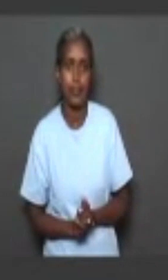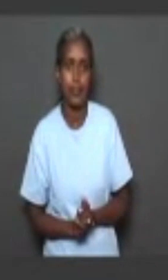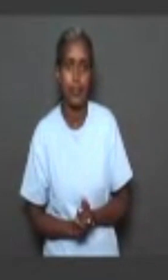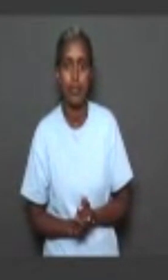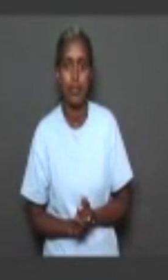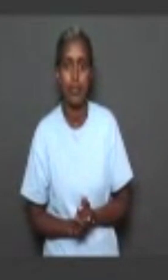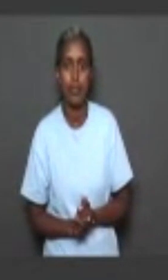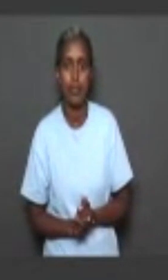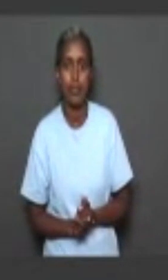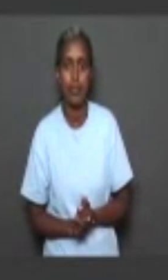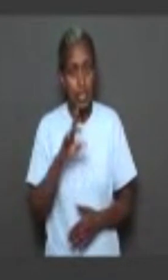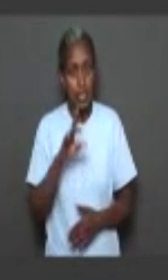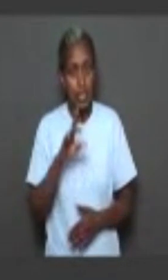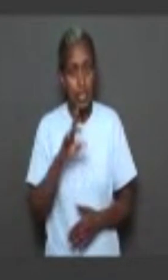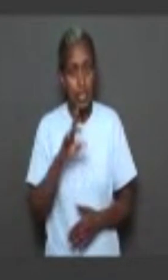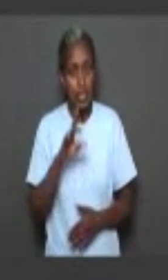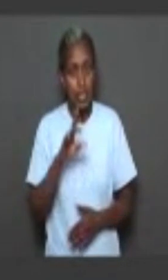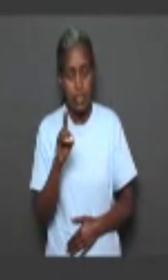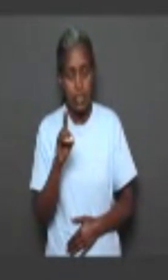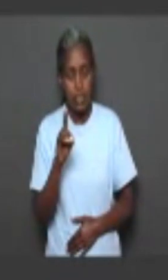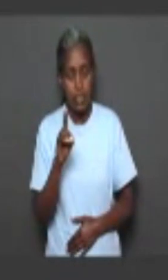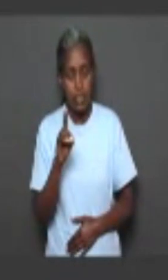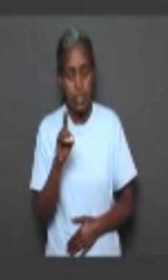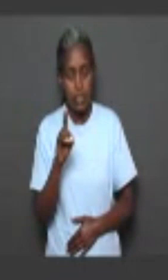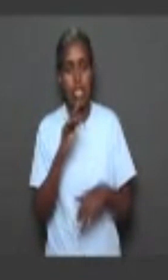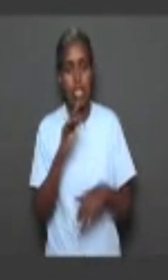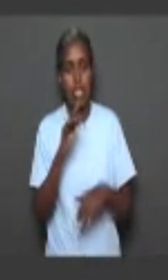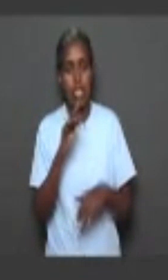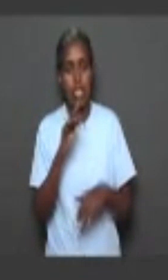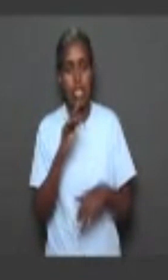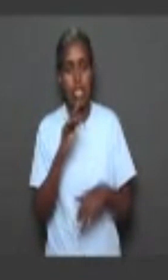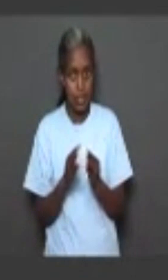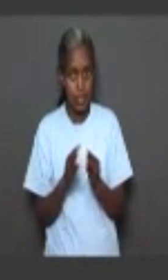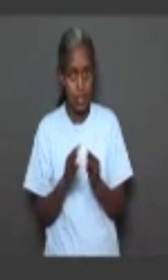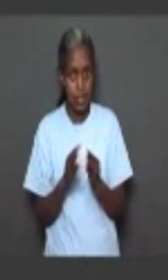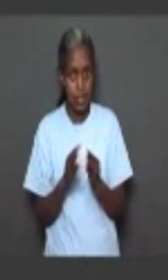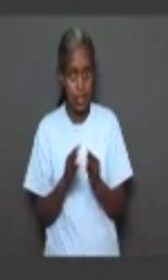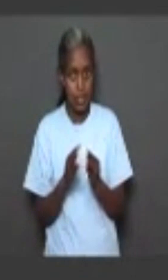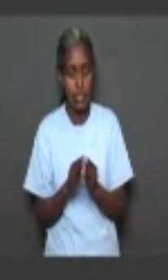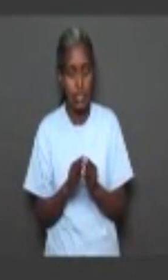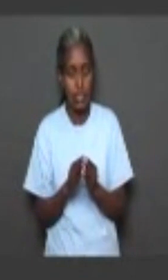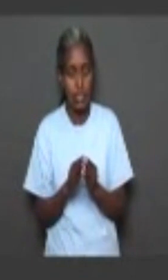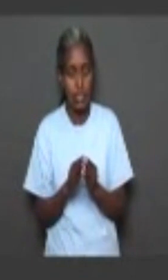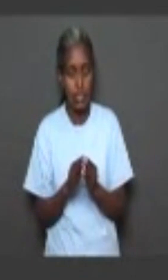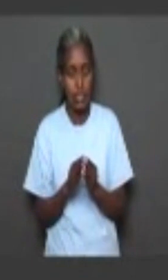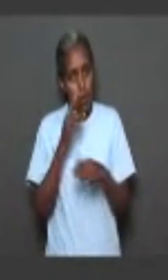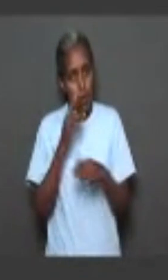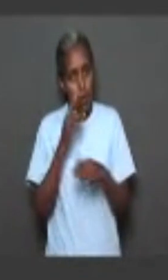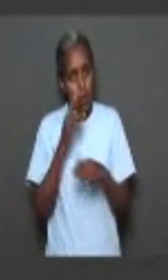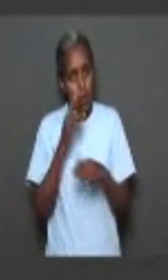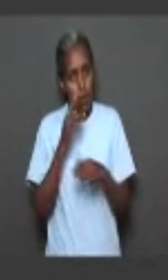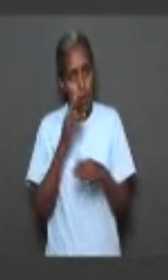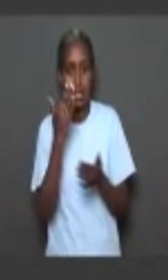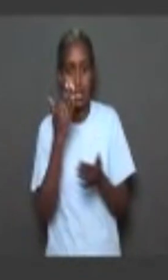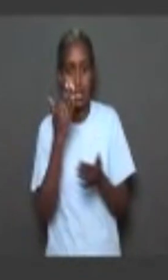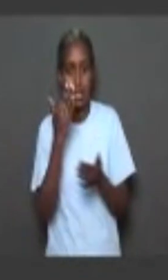For D, the empty set is the only subset of